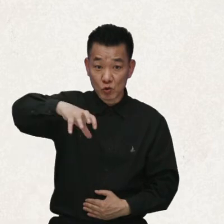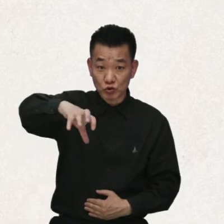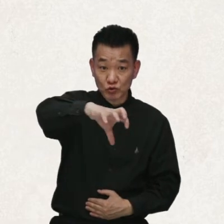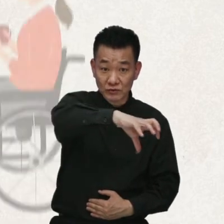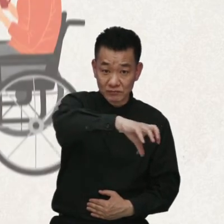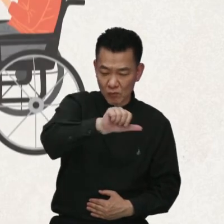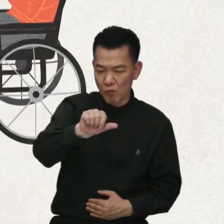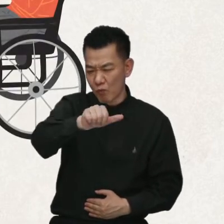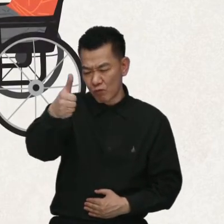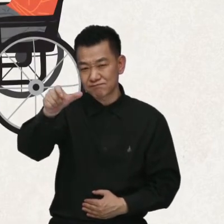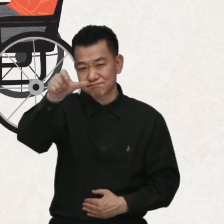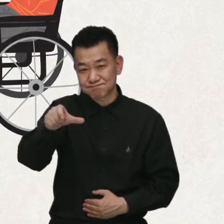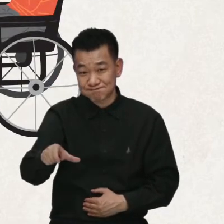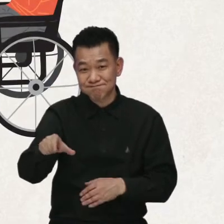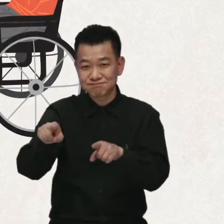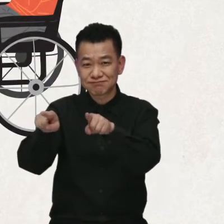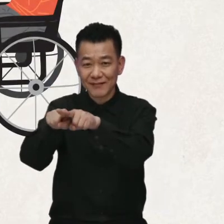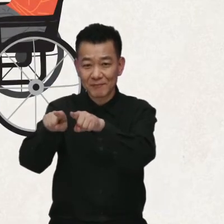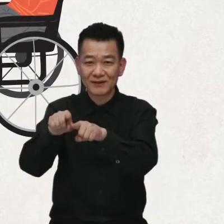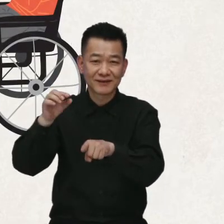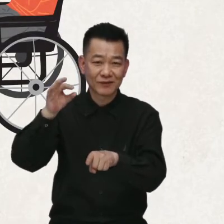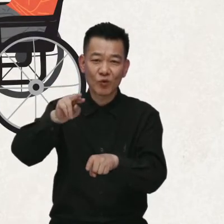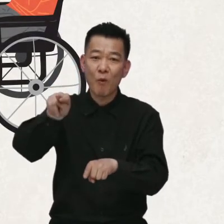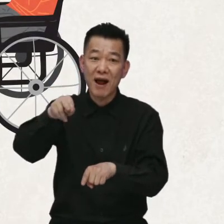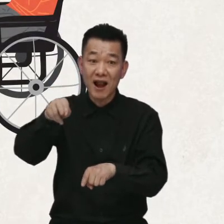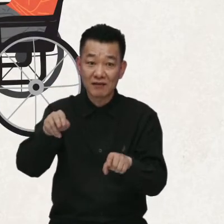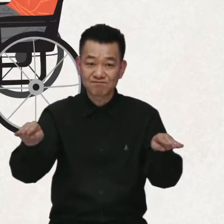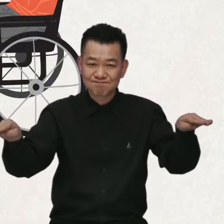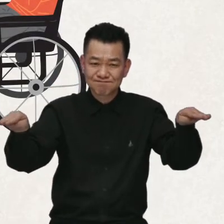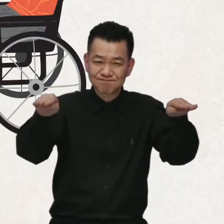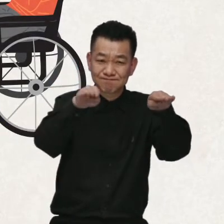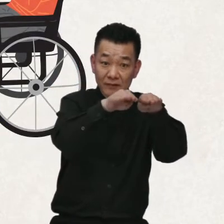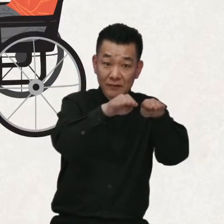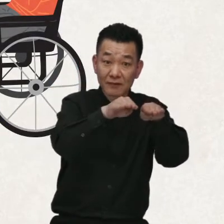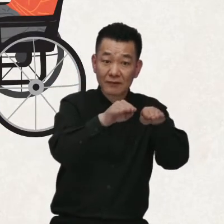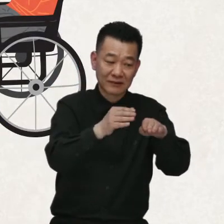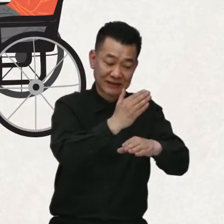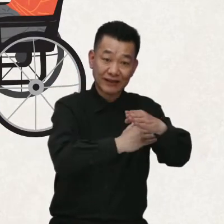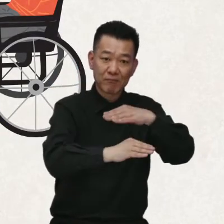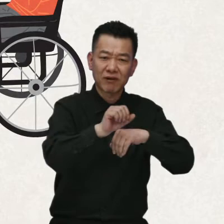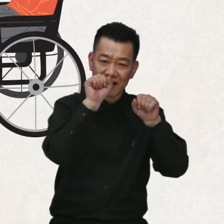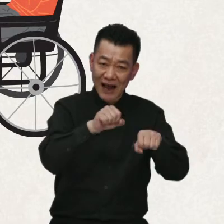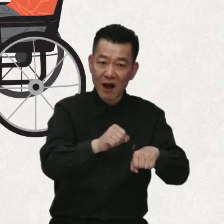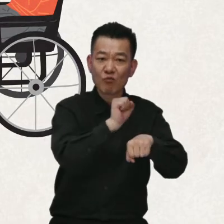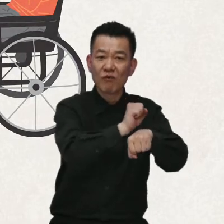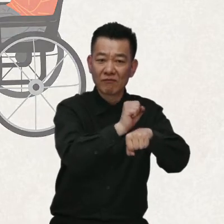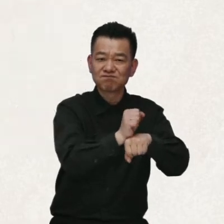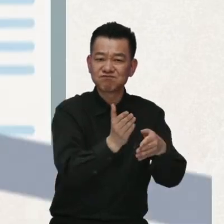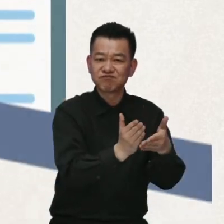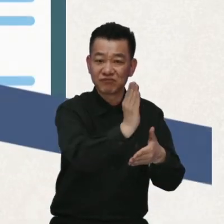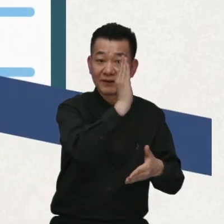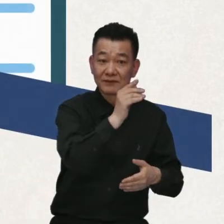States parties shall recognize the right of persons with disabilities to work on an equal basis with others.